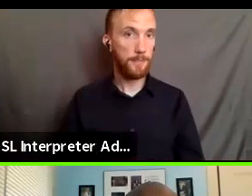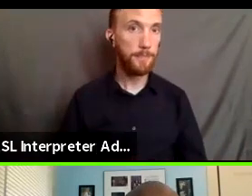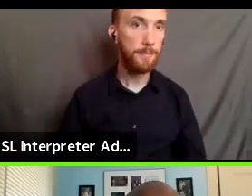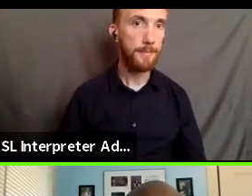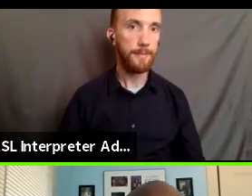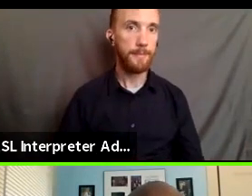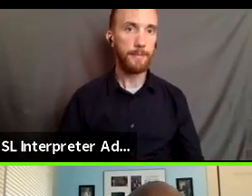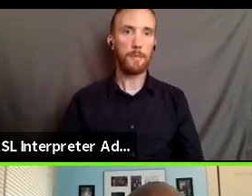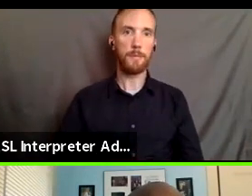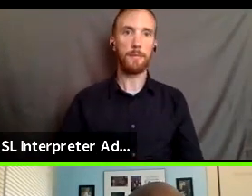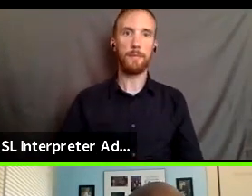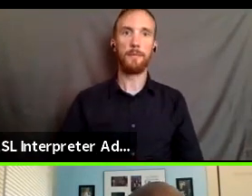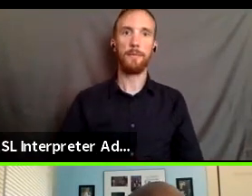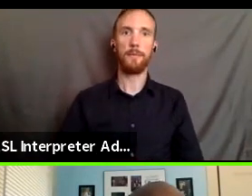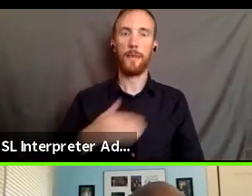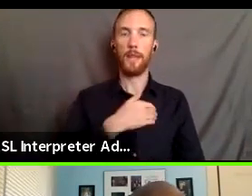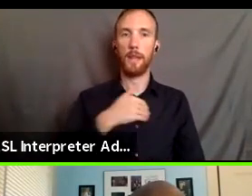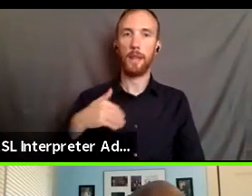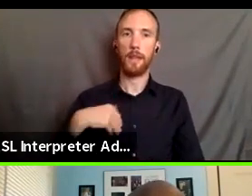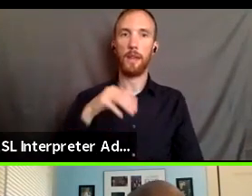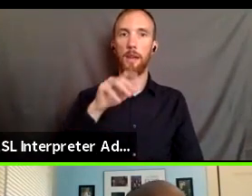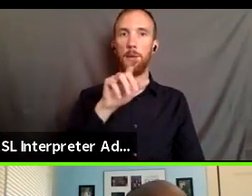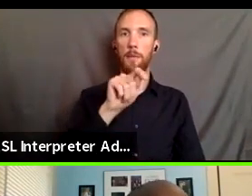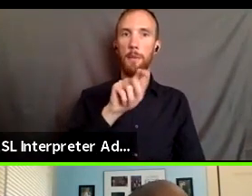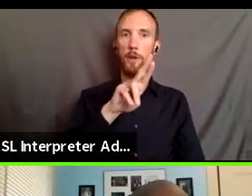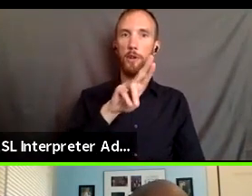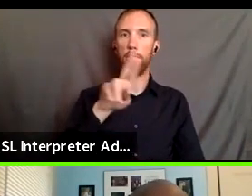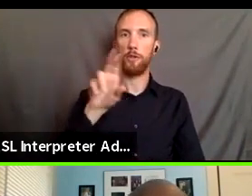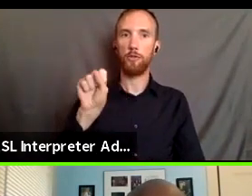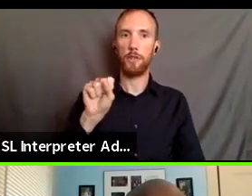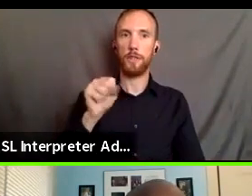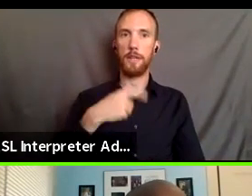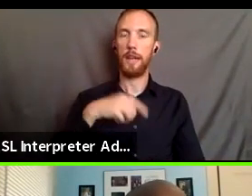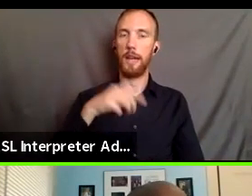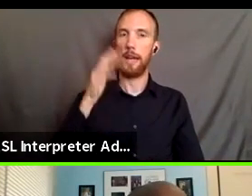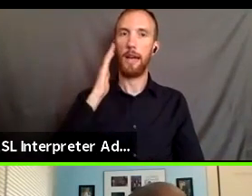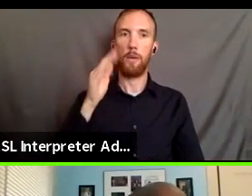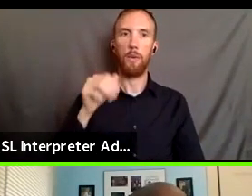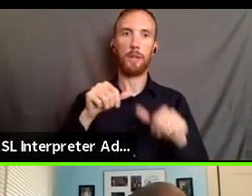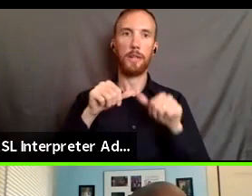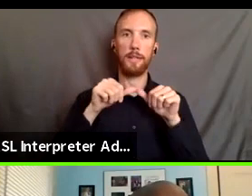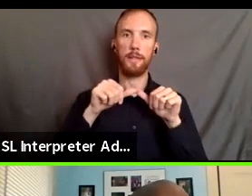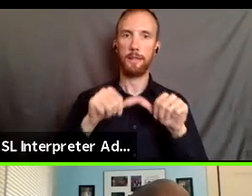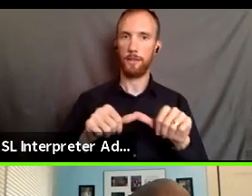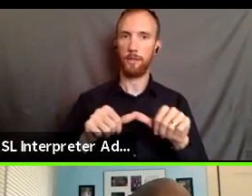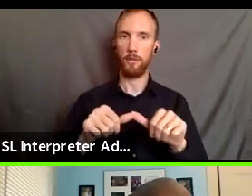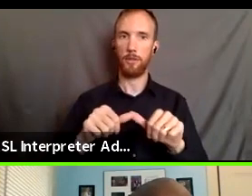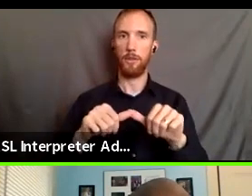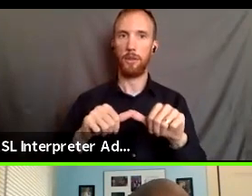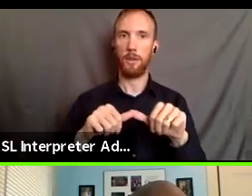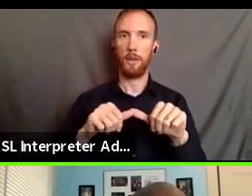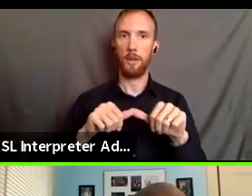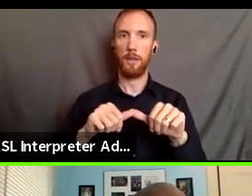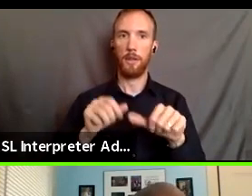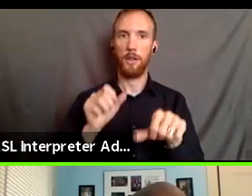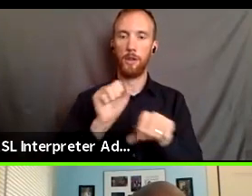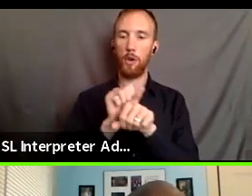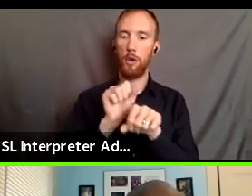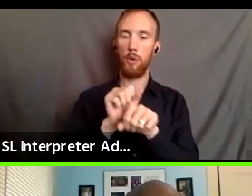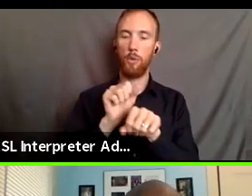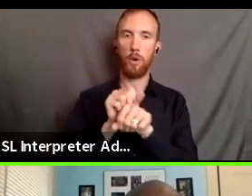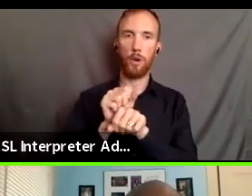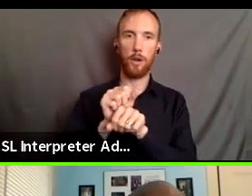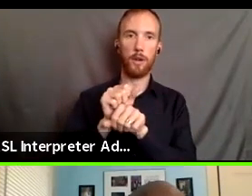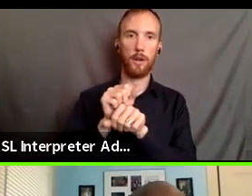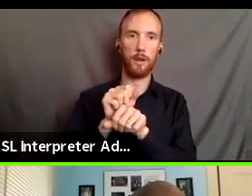president uh i will continue to trust as long as i'm on the board i will continue to work with uh management you know